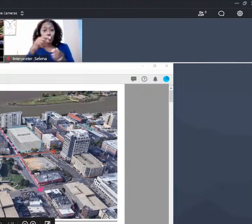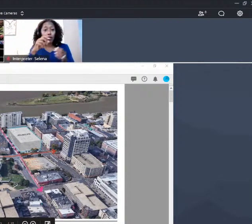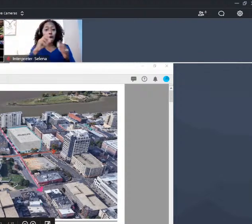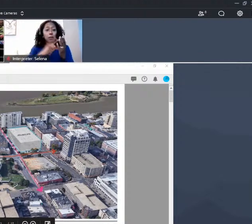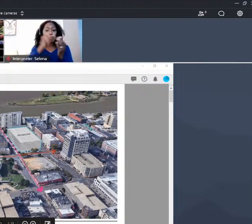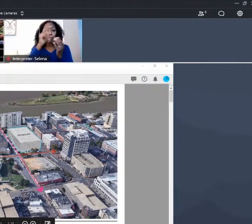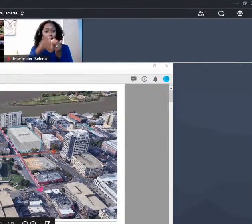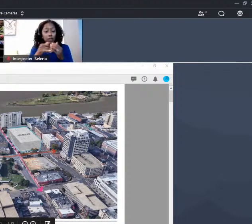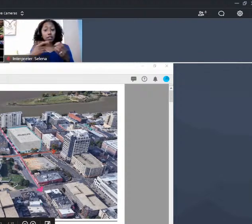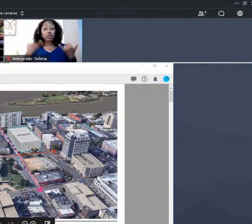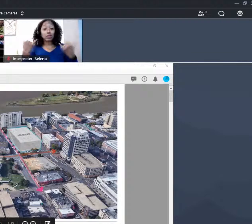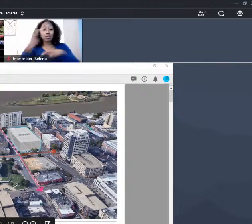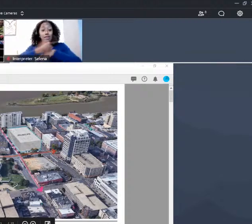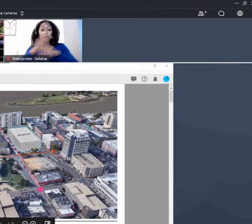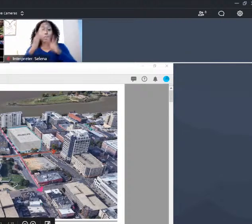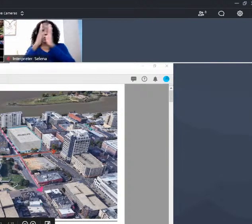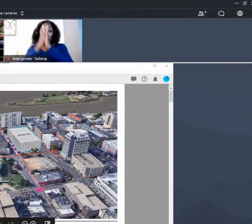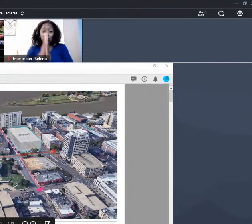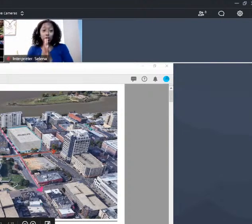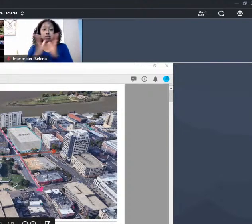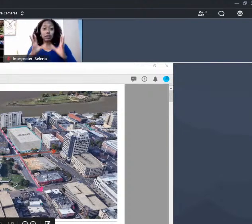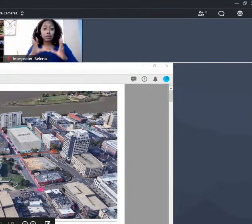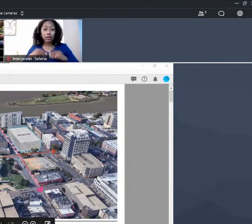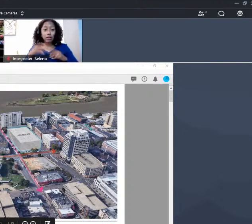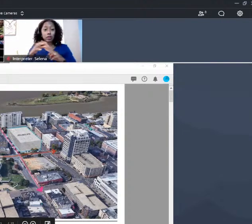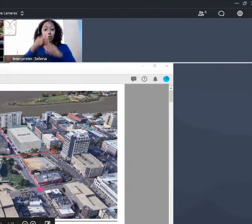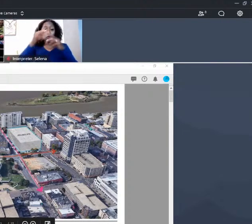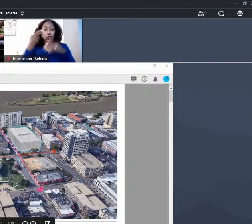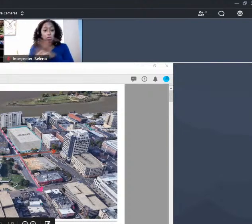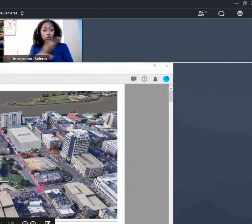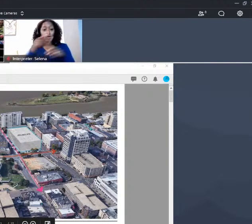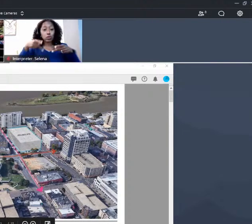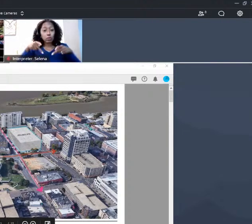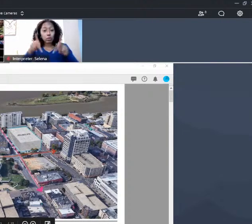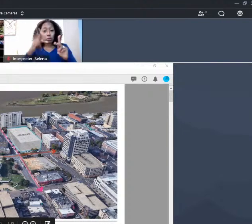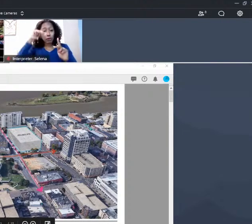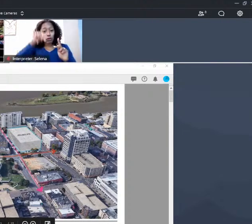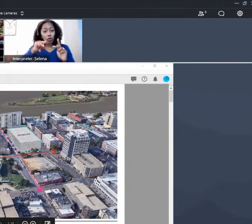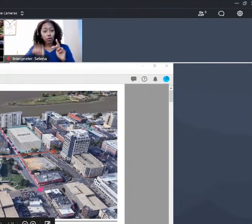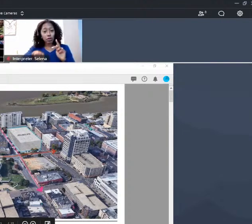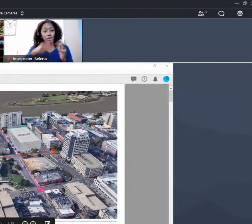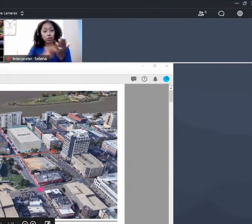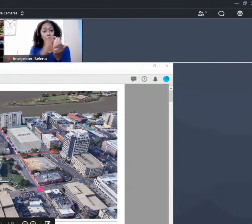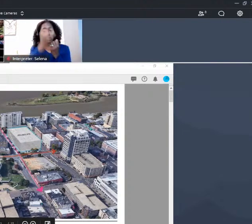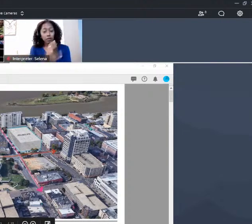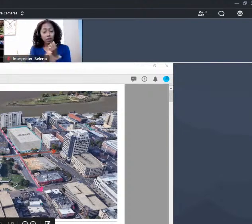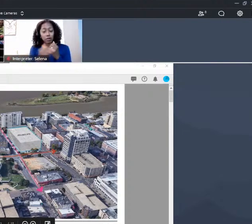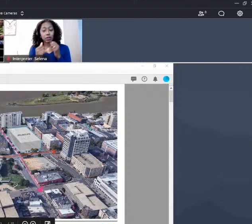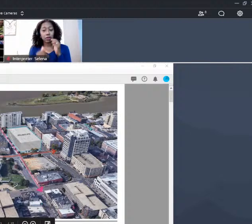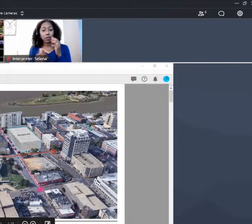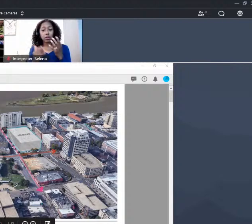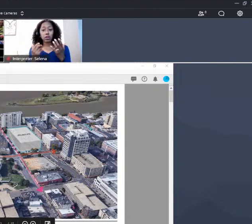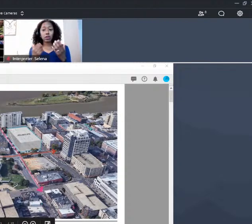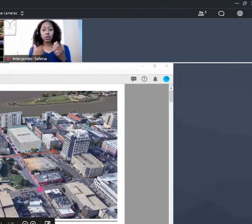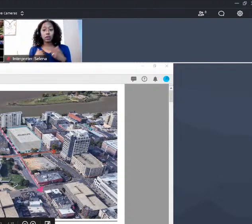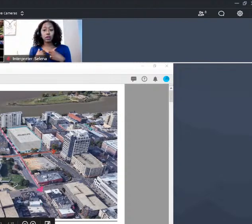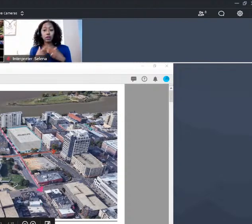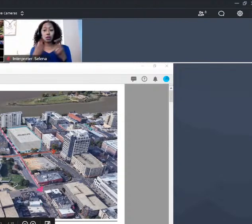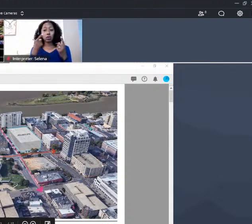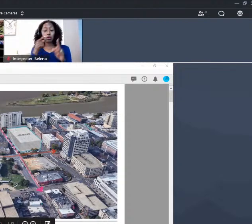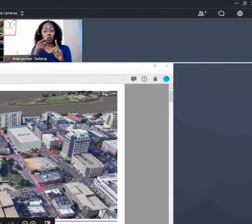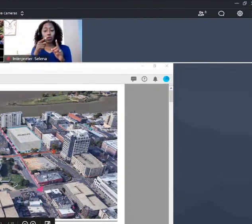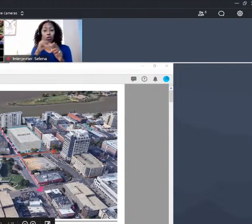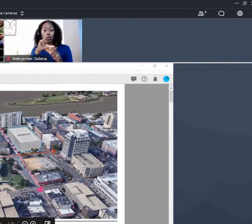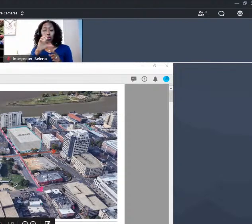we're requesting approval of a special use permit for this project. We are looking to close on the loan for this